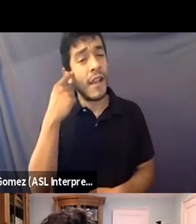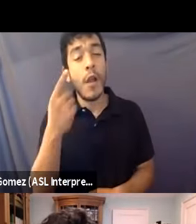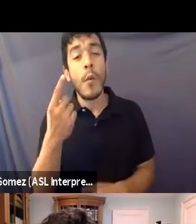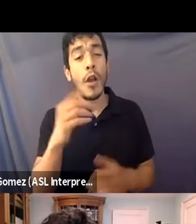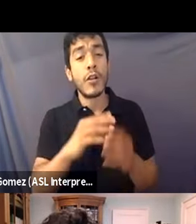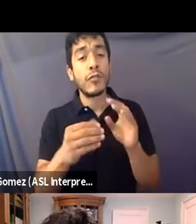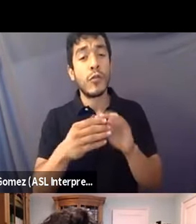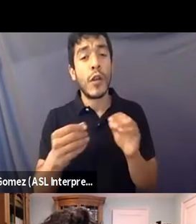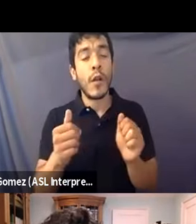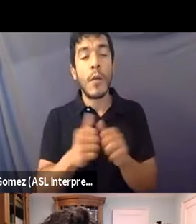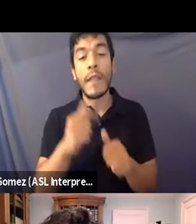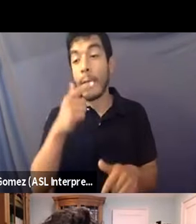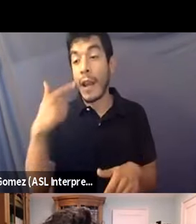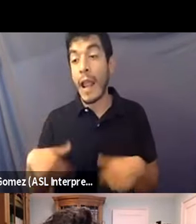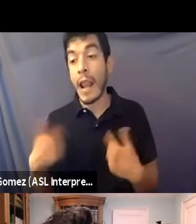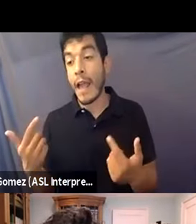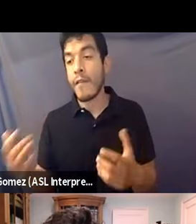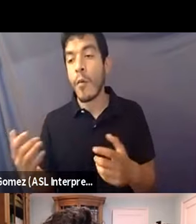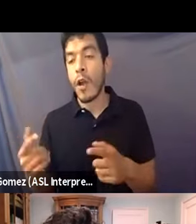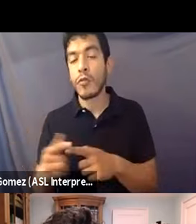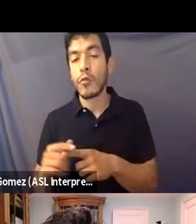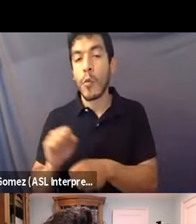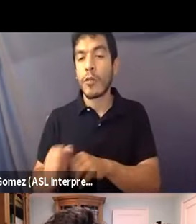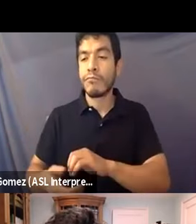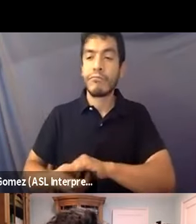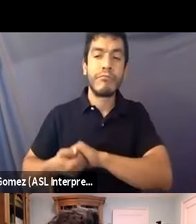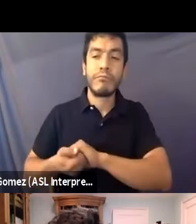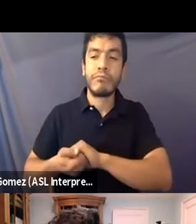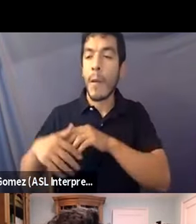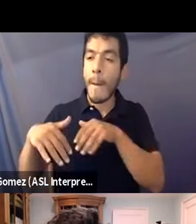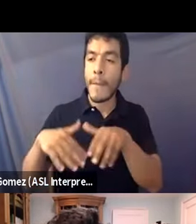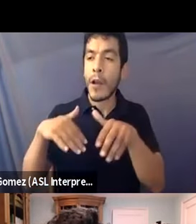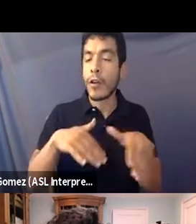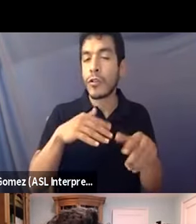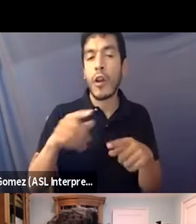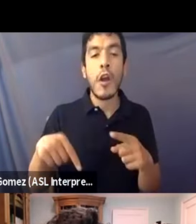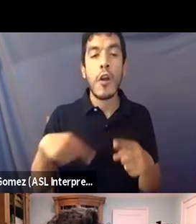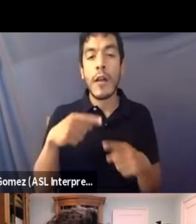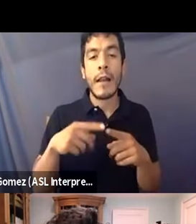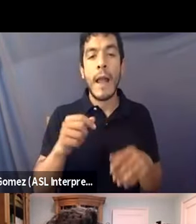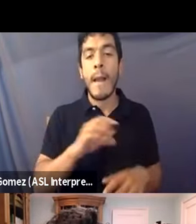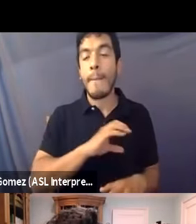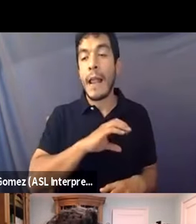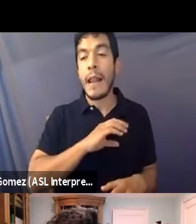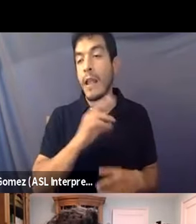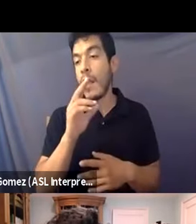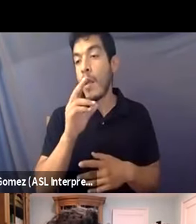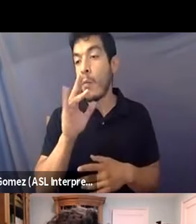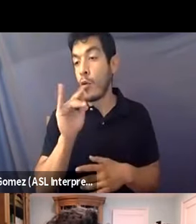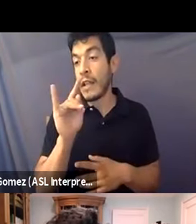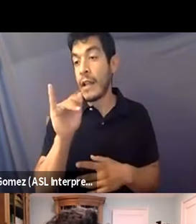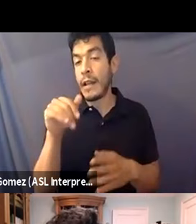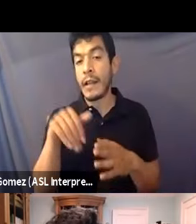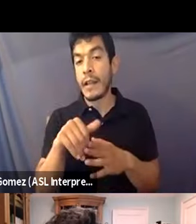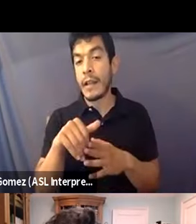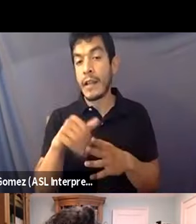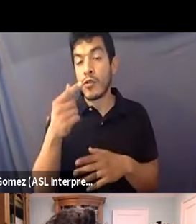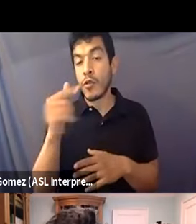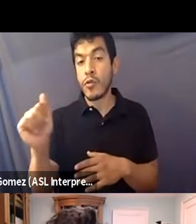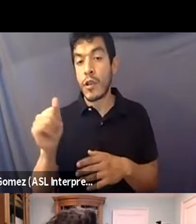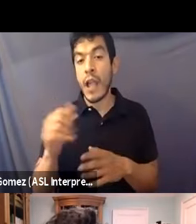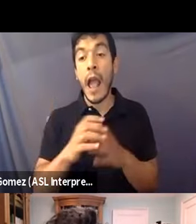Lives wanted to do, um, a march, um, around police brutality in Gwinnett, a lot of, um, Asian Americans were